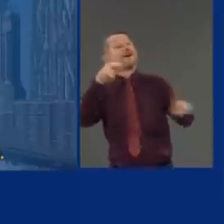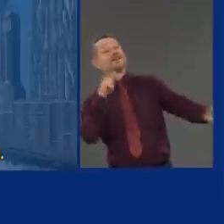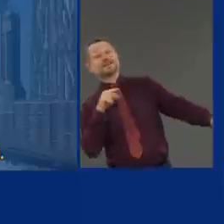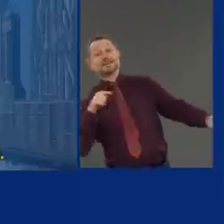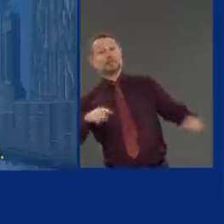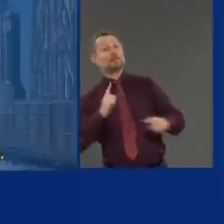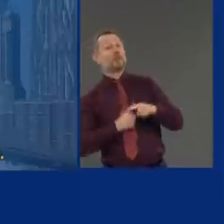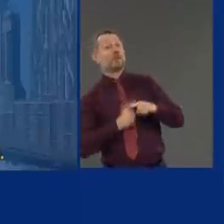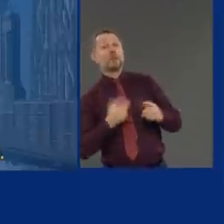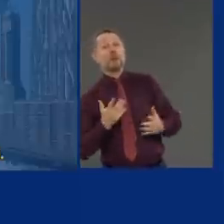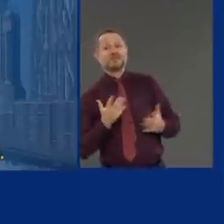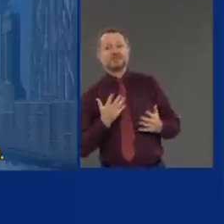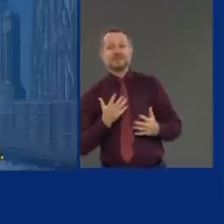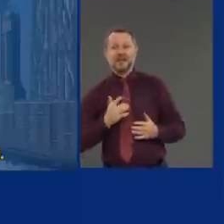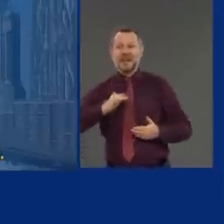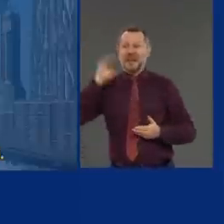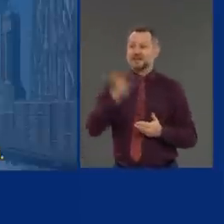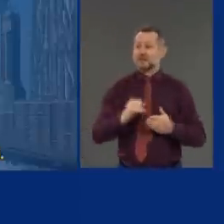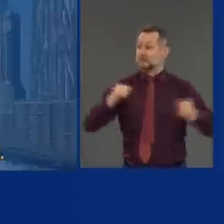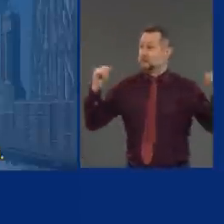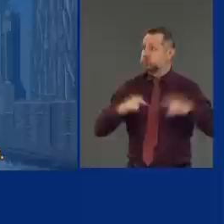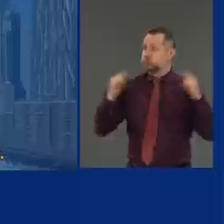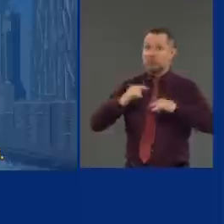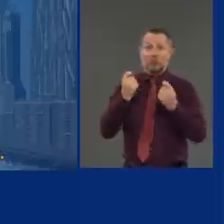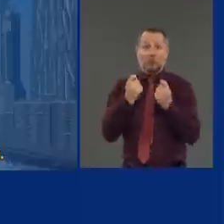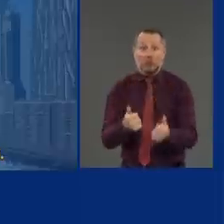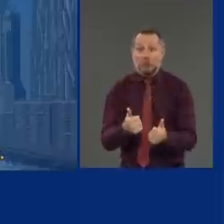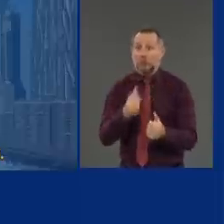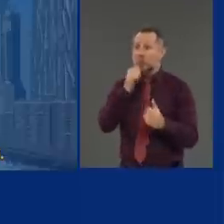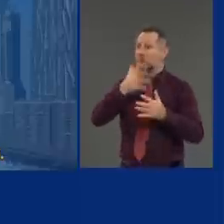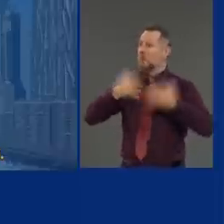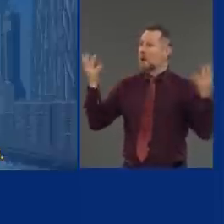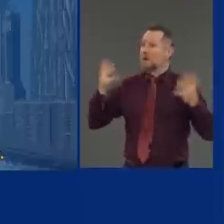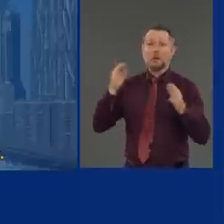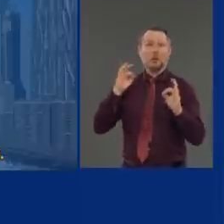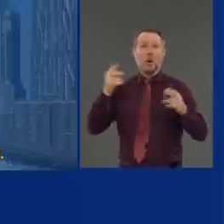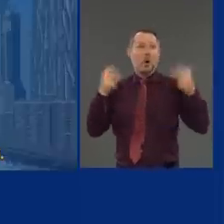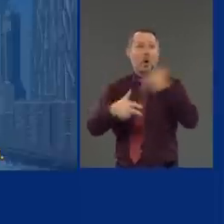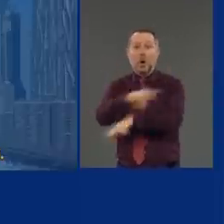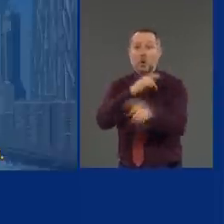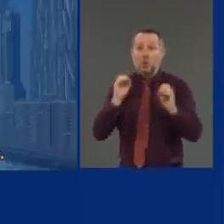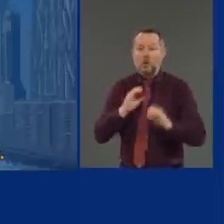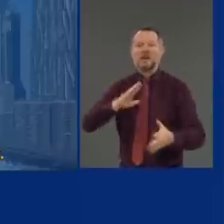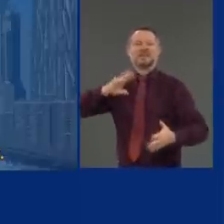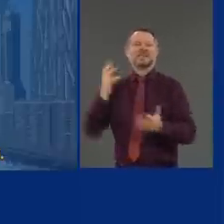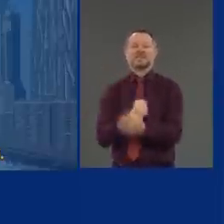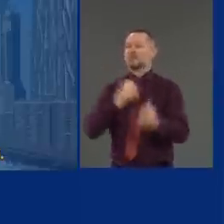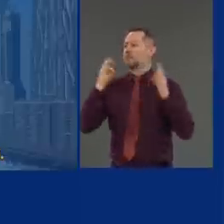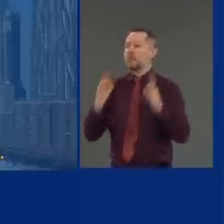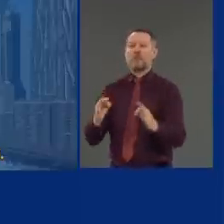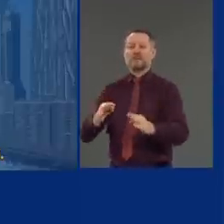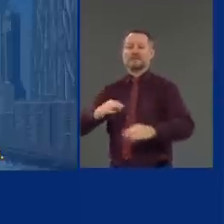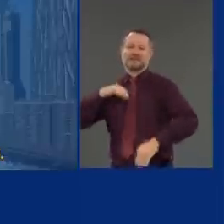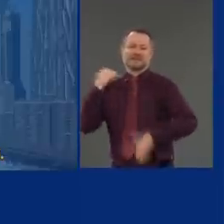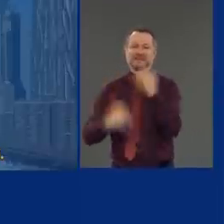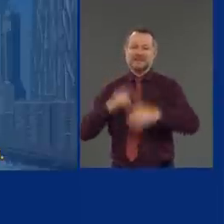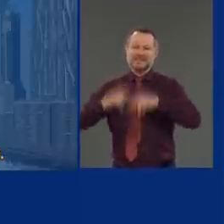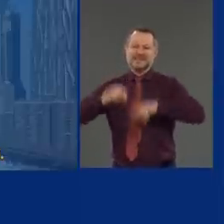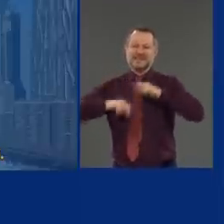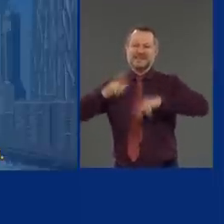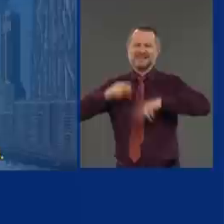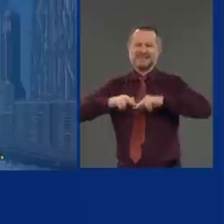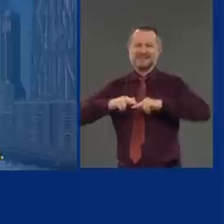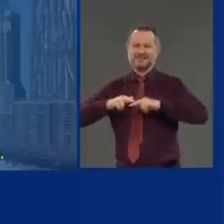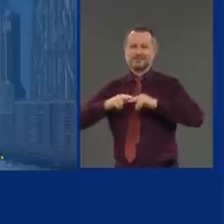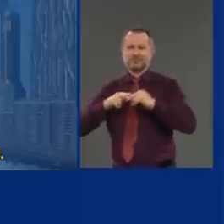traffic, there's fewer cars. Well, now's the time to advance the roadway construction because there are fewer